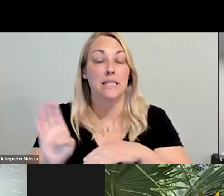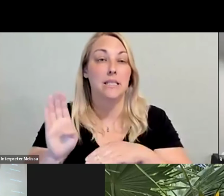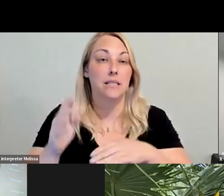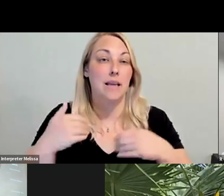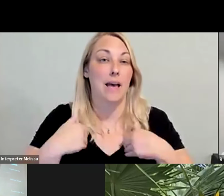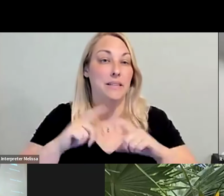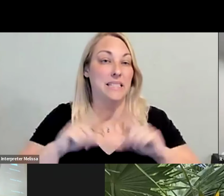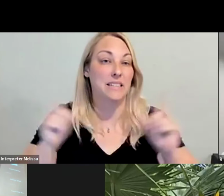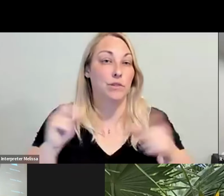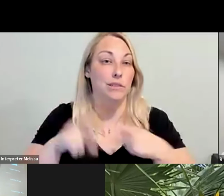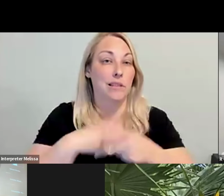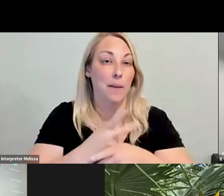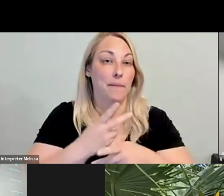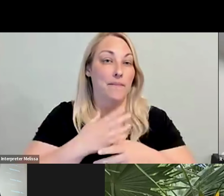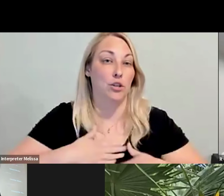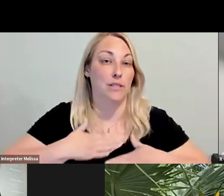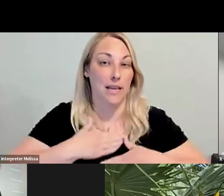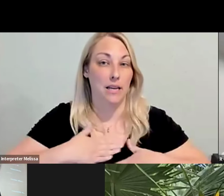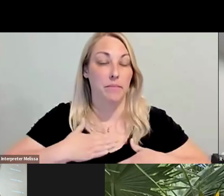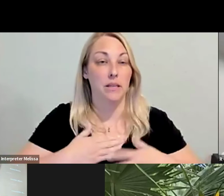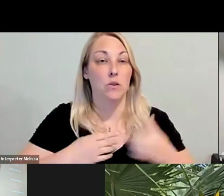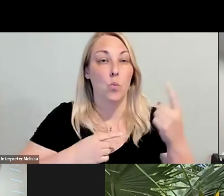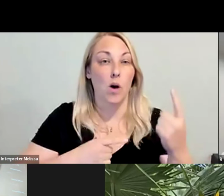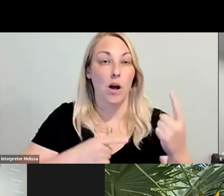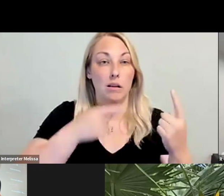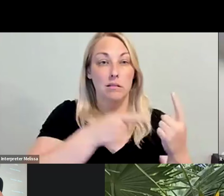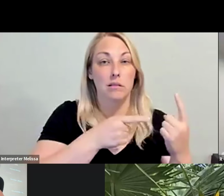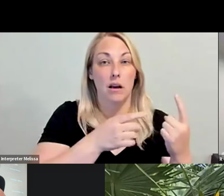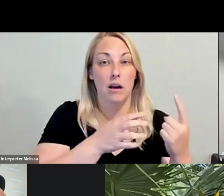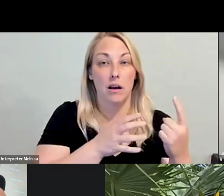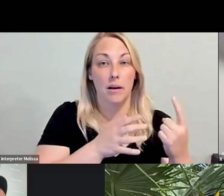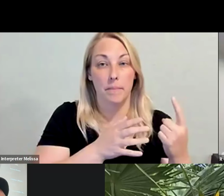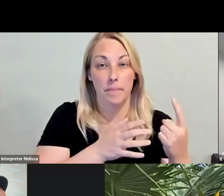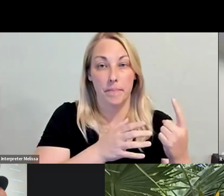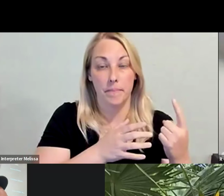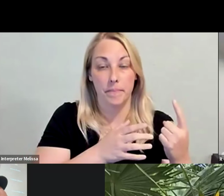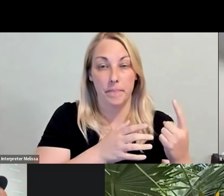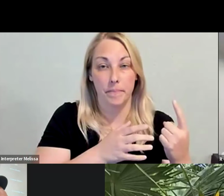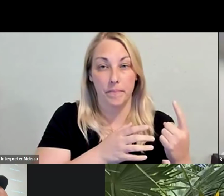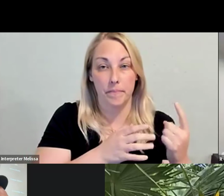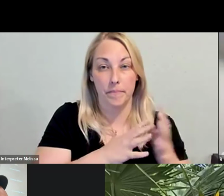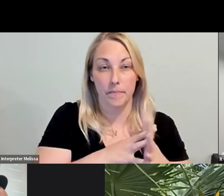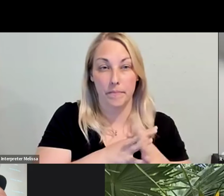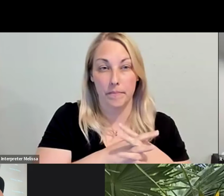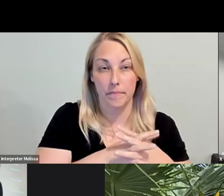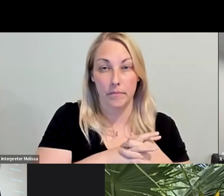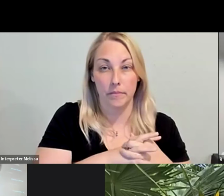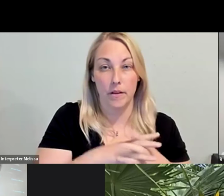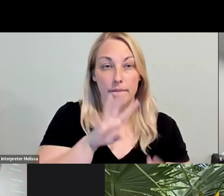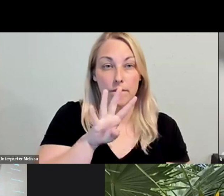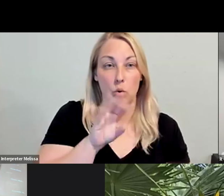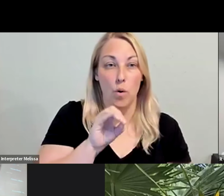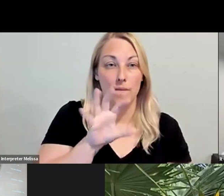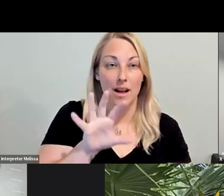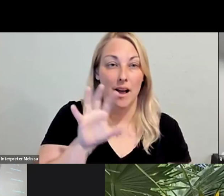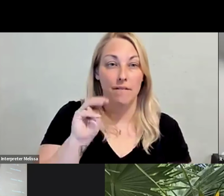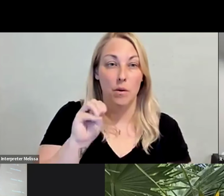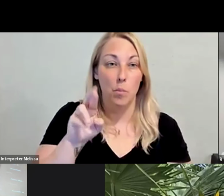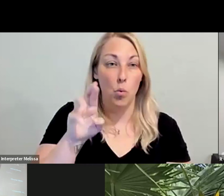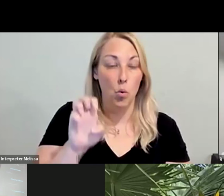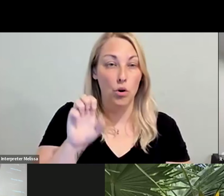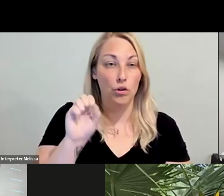to be more of a the one at what is this? 405 Moore Street, I